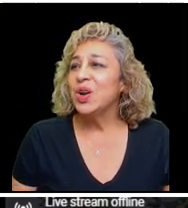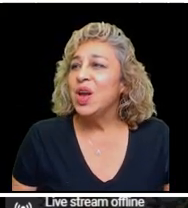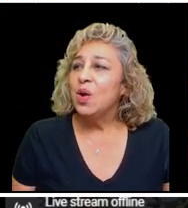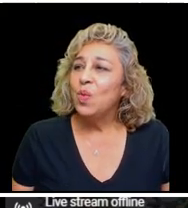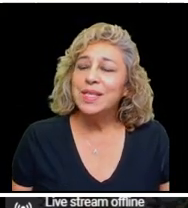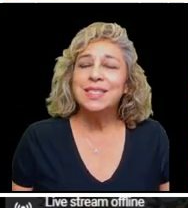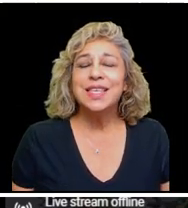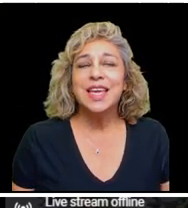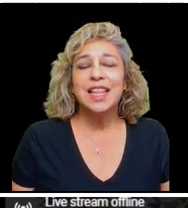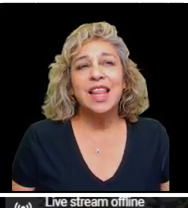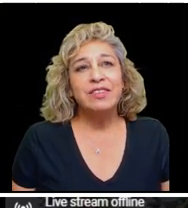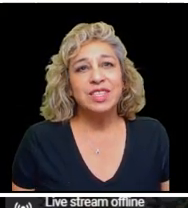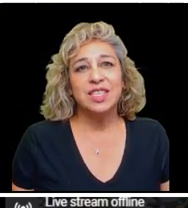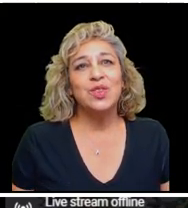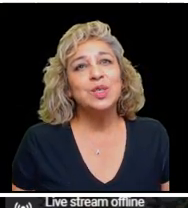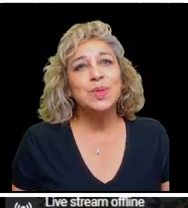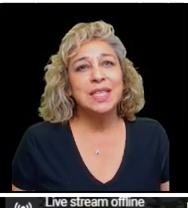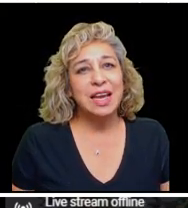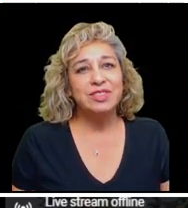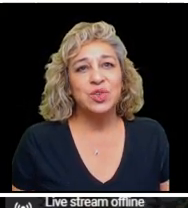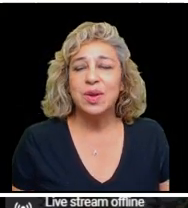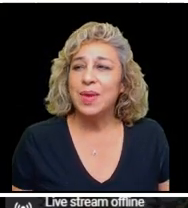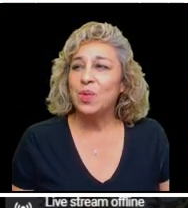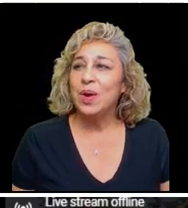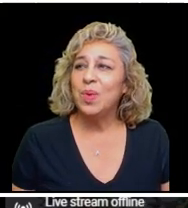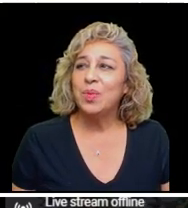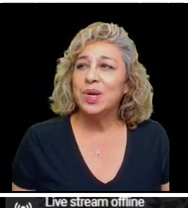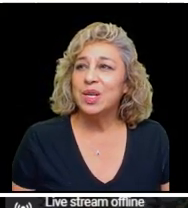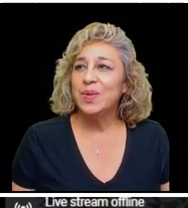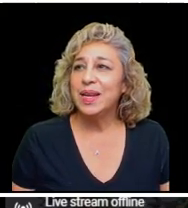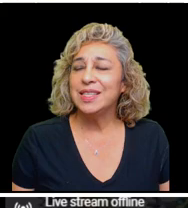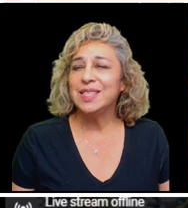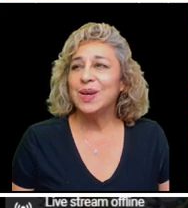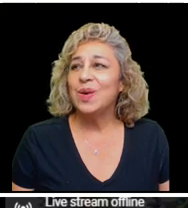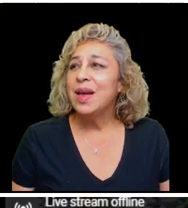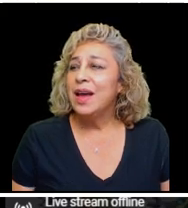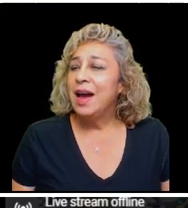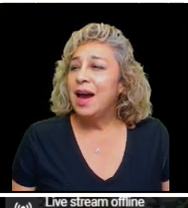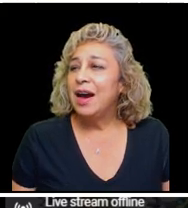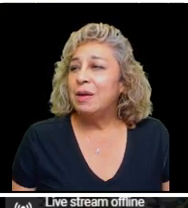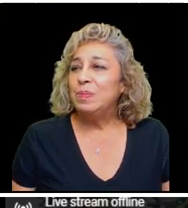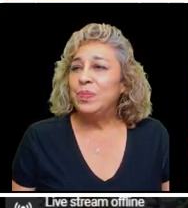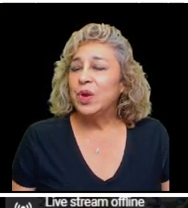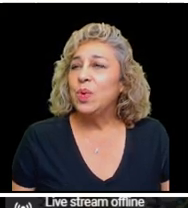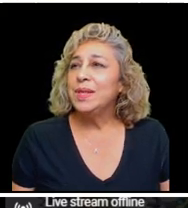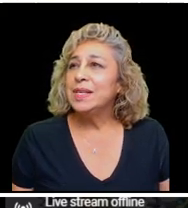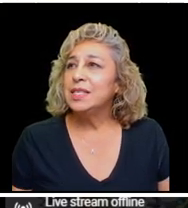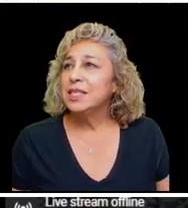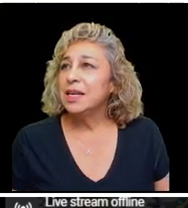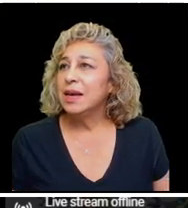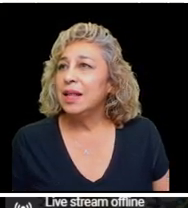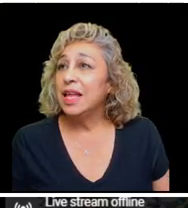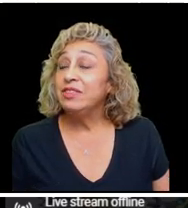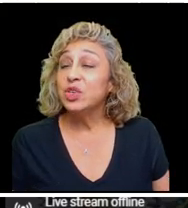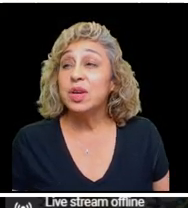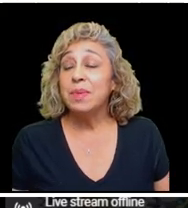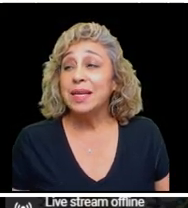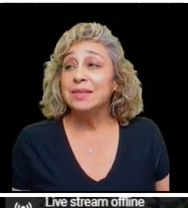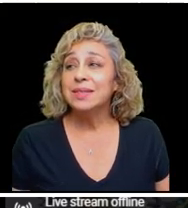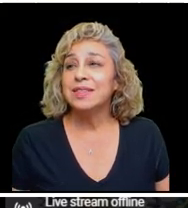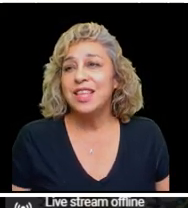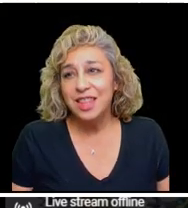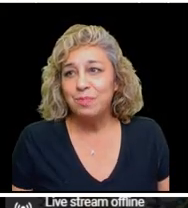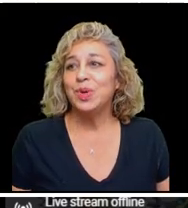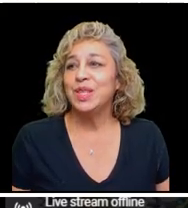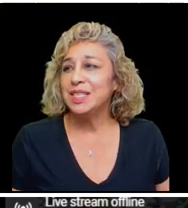picture what's the life so this was live streaming when we were doing it so when this live stream